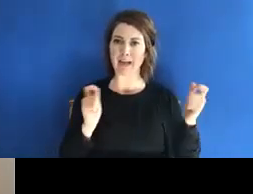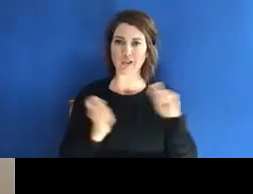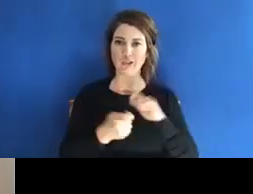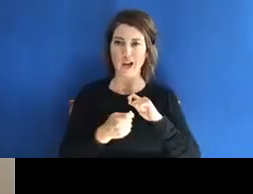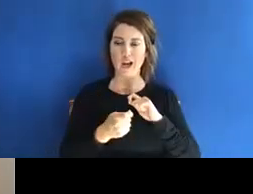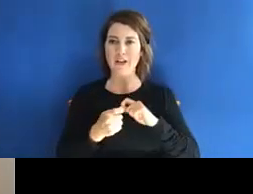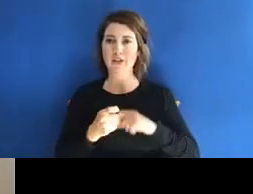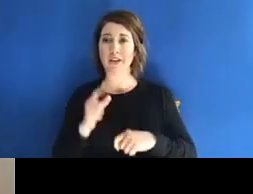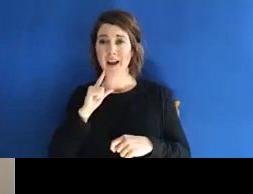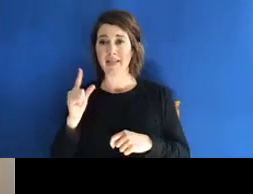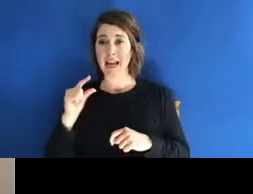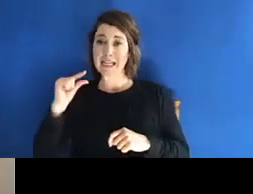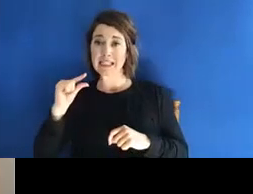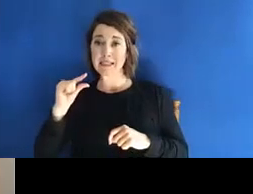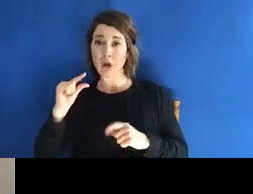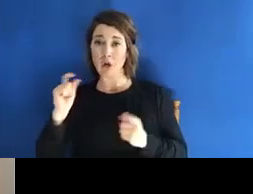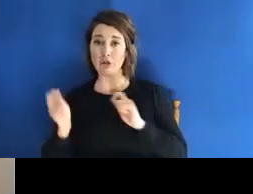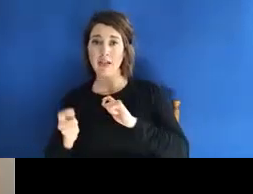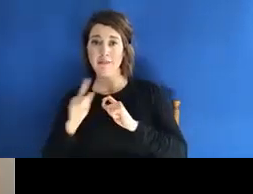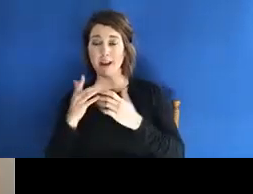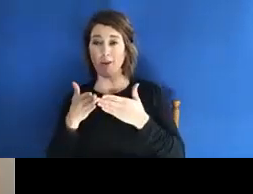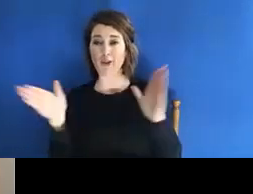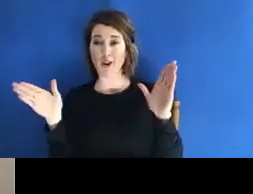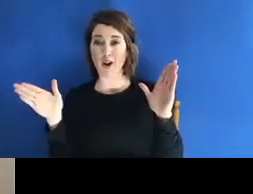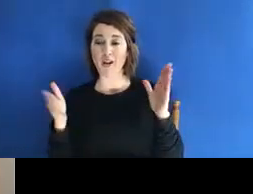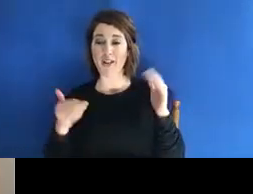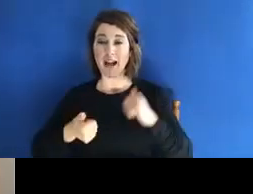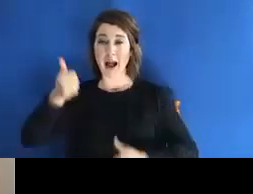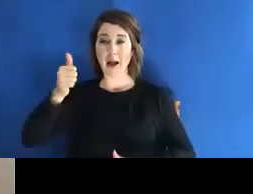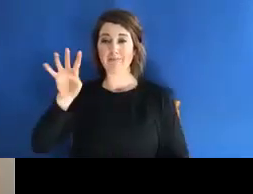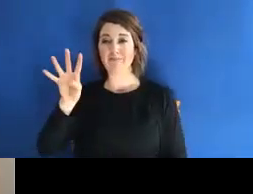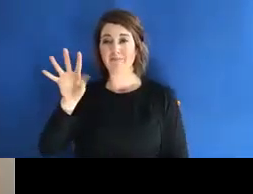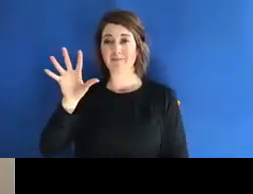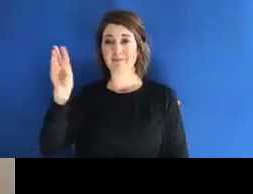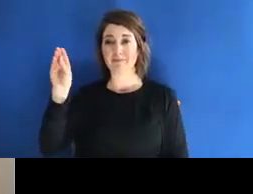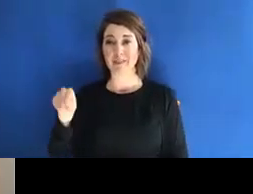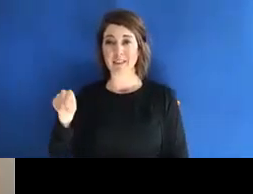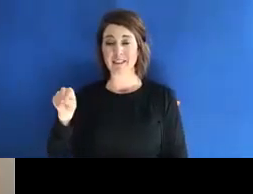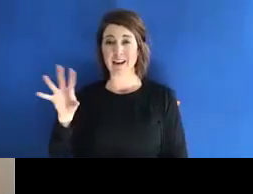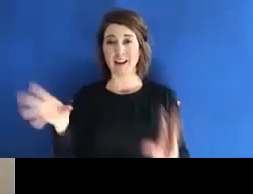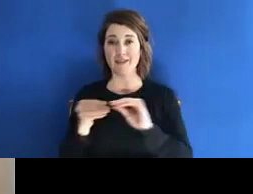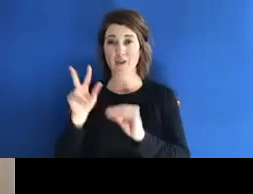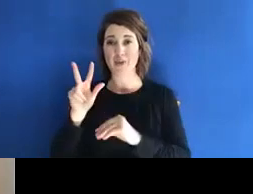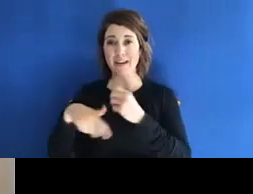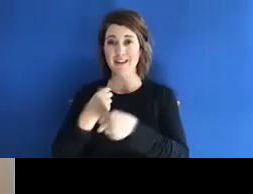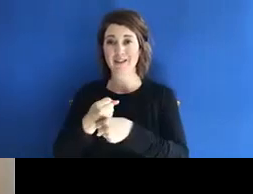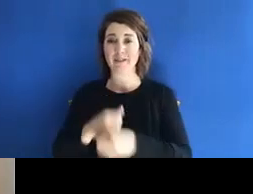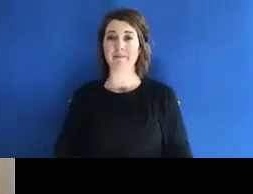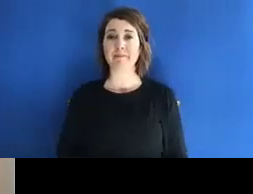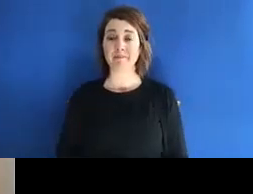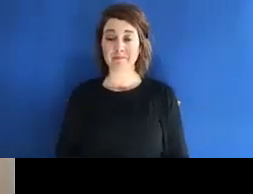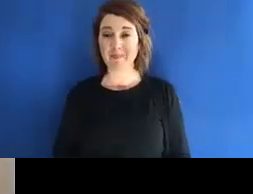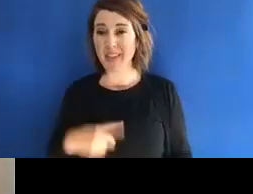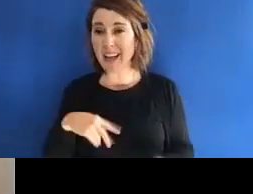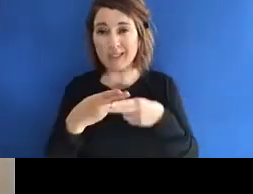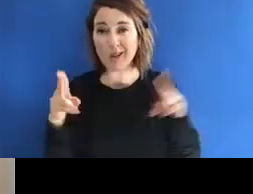but overall up 45% over the 3-year period. So that's a quick snapshot of some of the data that we